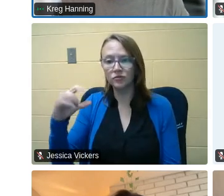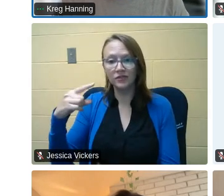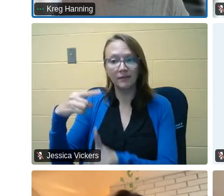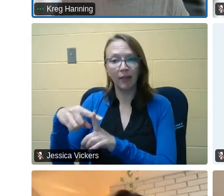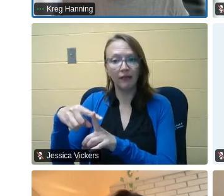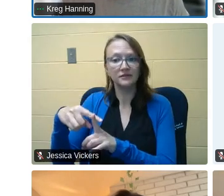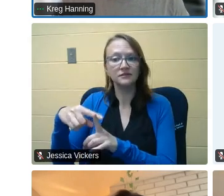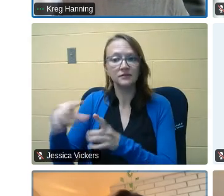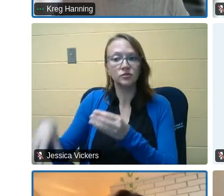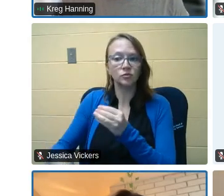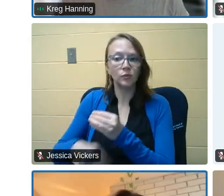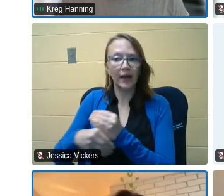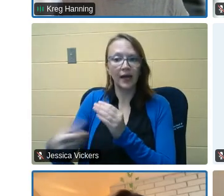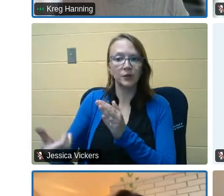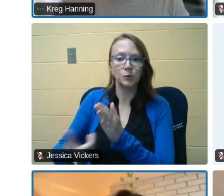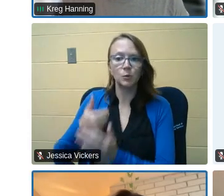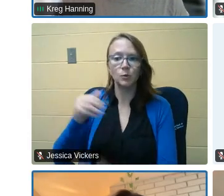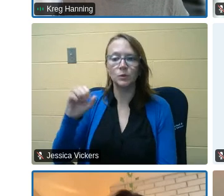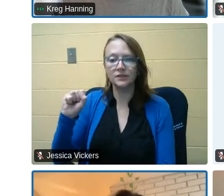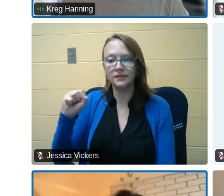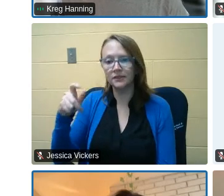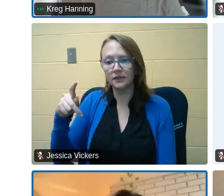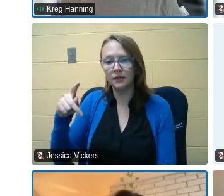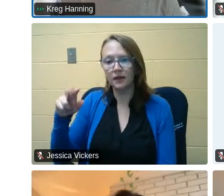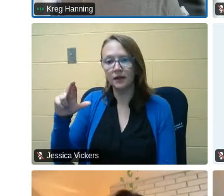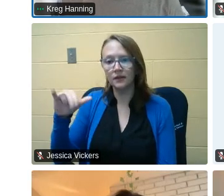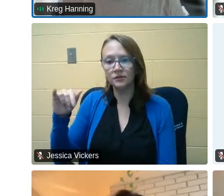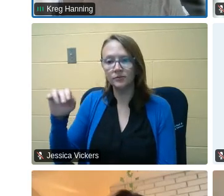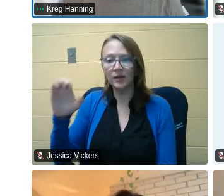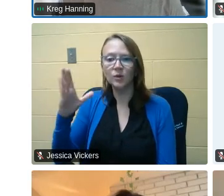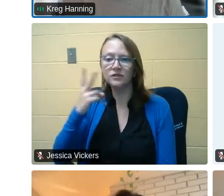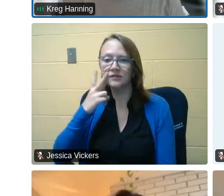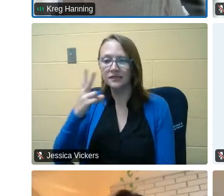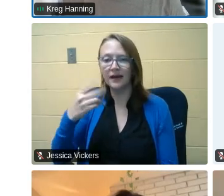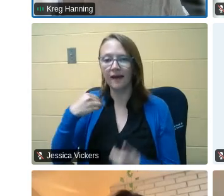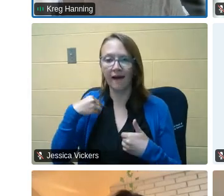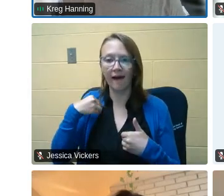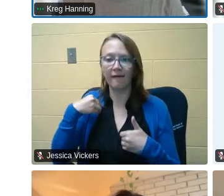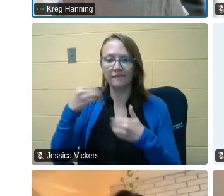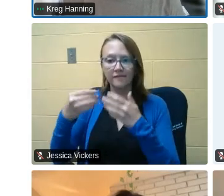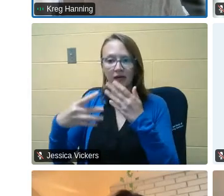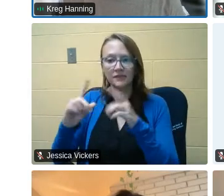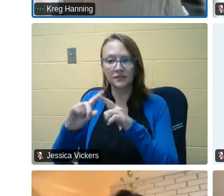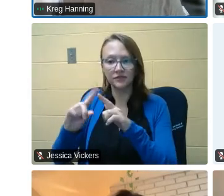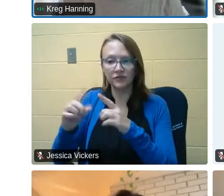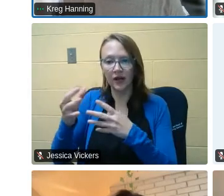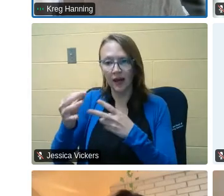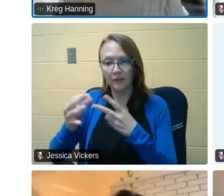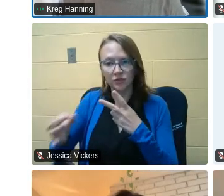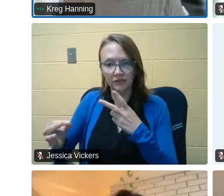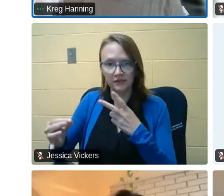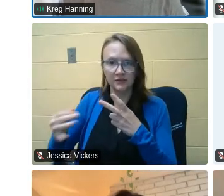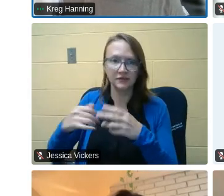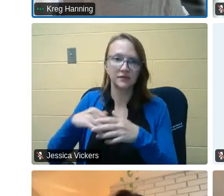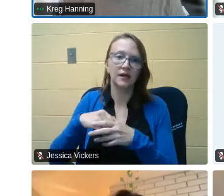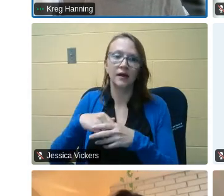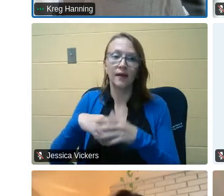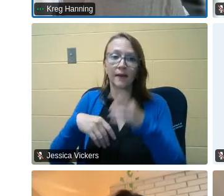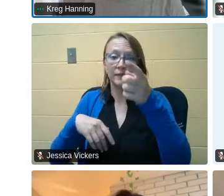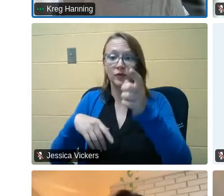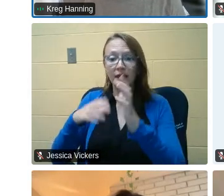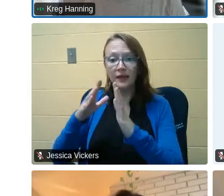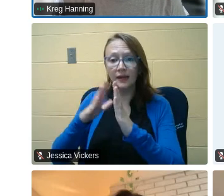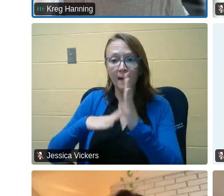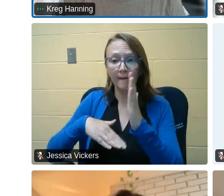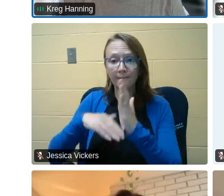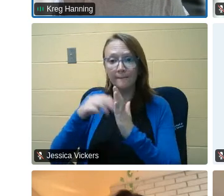this time. And you'll see I have a few options on the top. Oh, so I have the list of emojis, but then I also have the choice to paint.